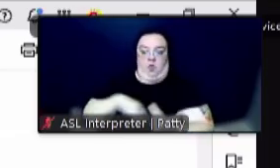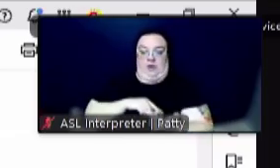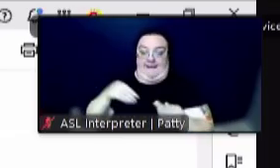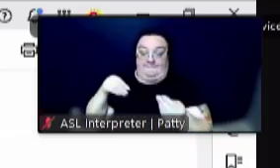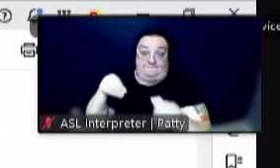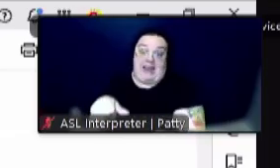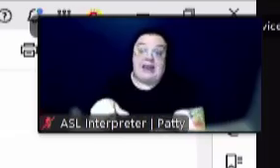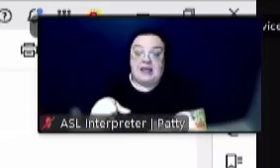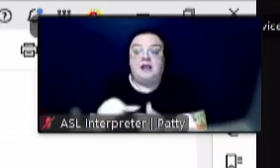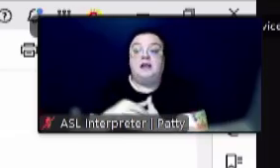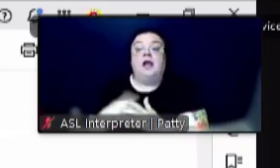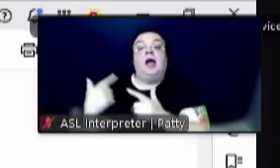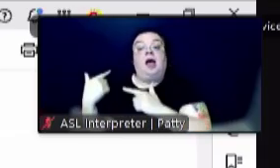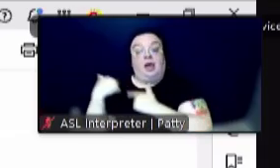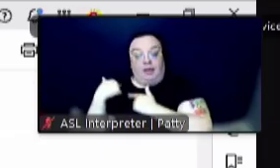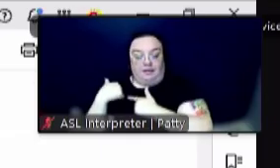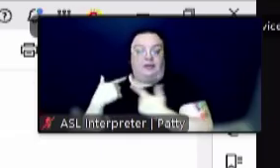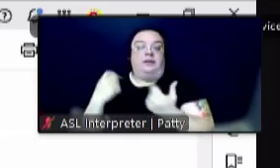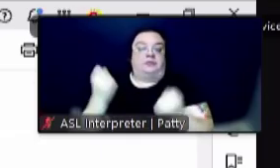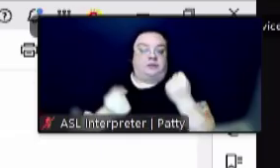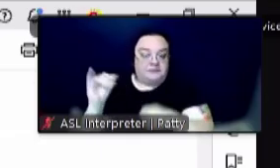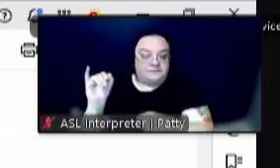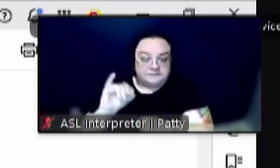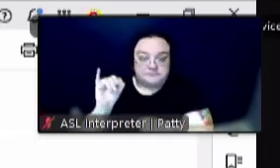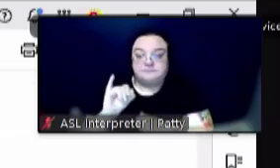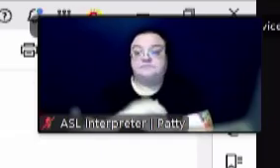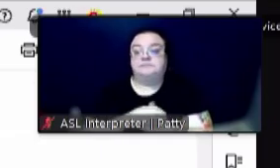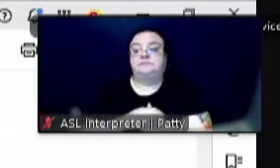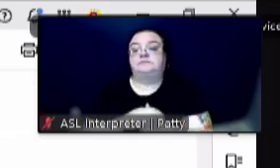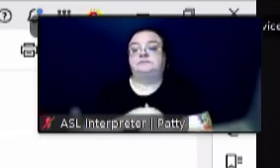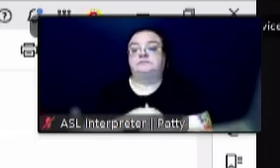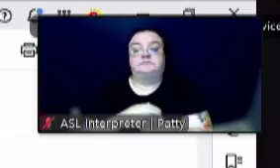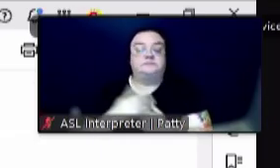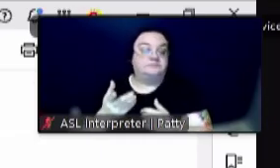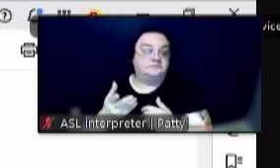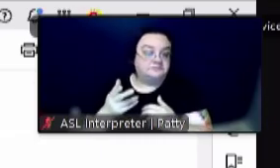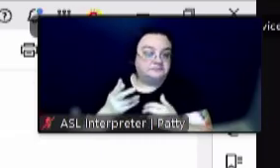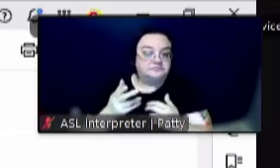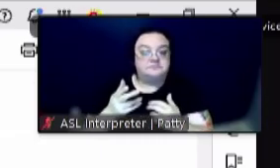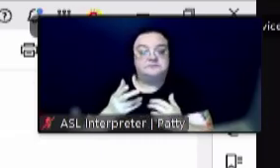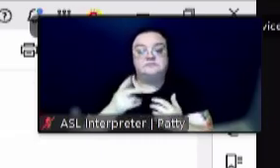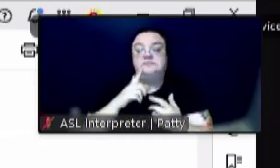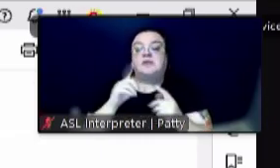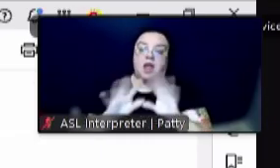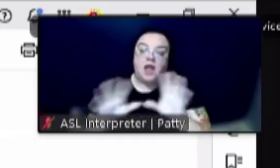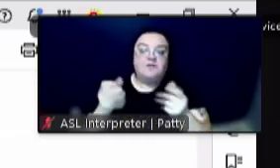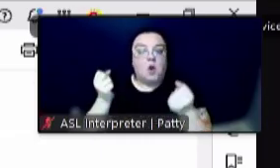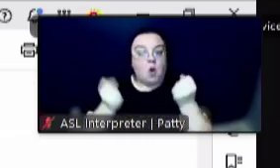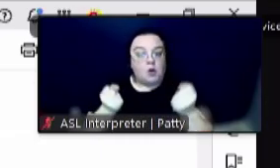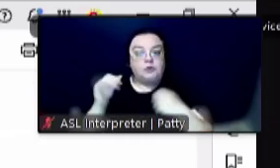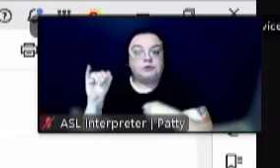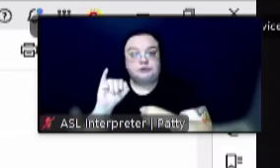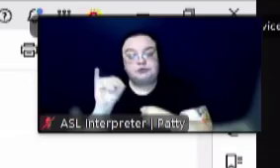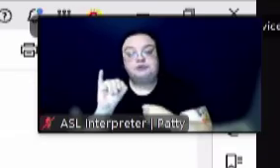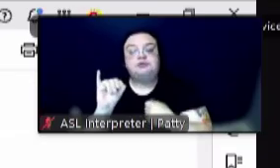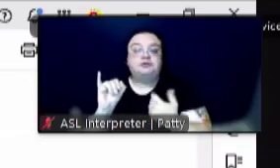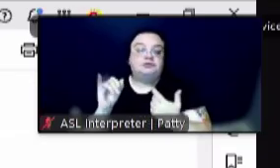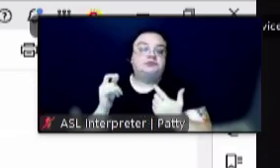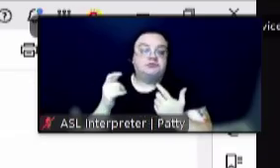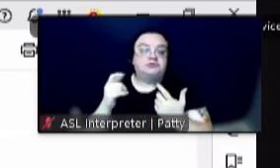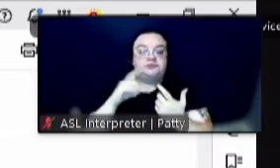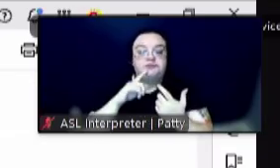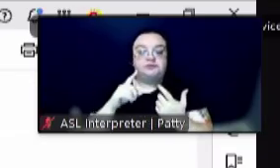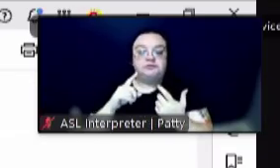The liability and auto insurance, they are what they are. As we've increased our fleet, obviously the auto insurance has increased, as provided